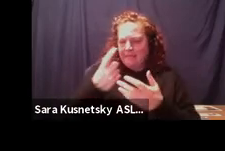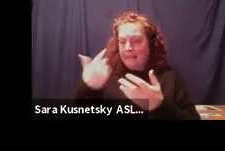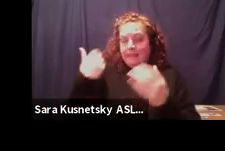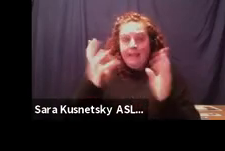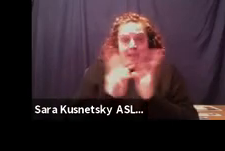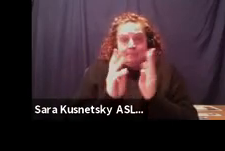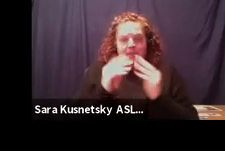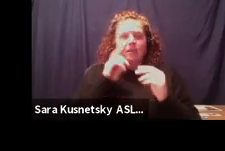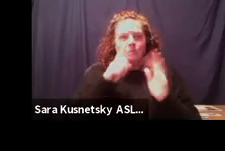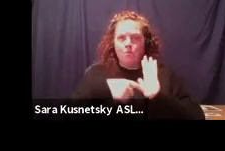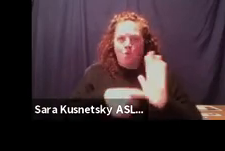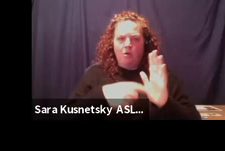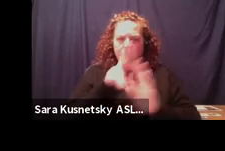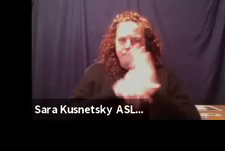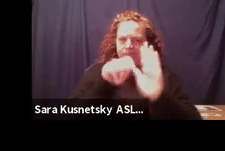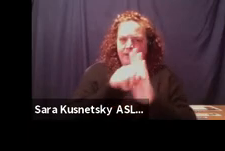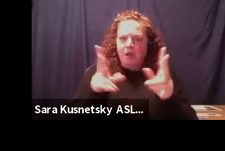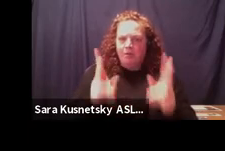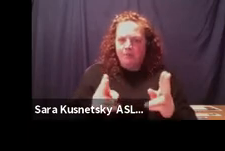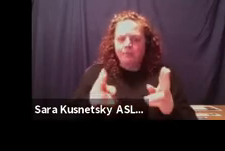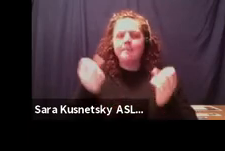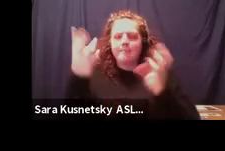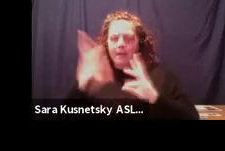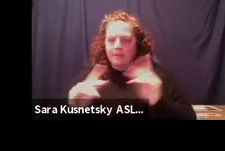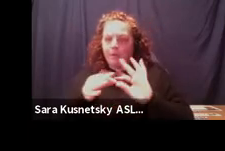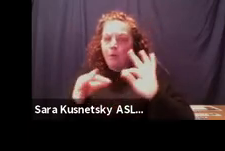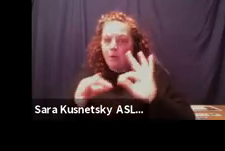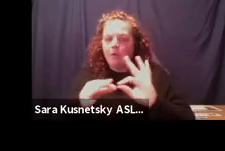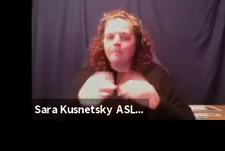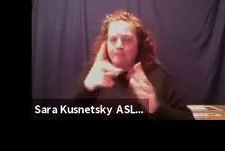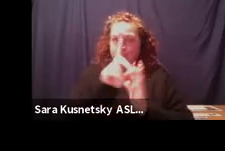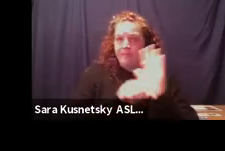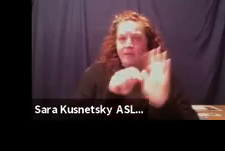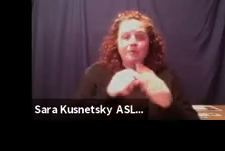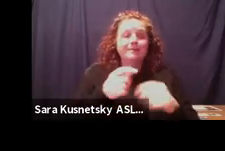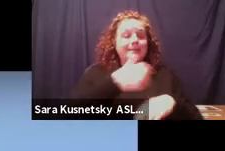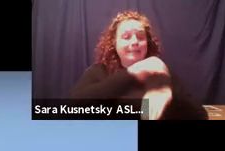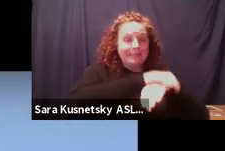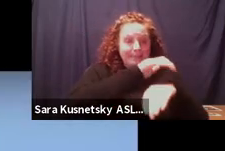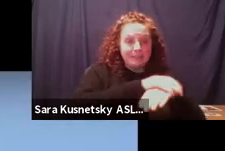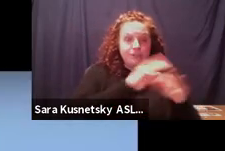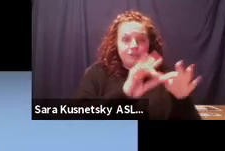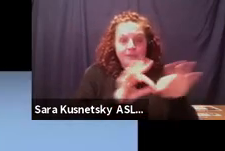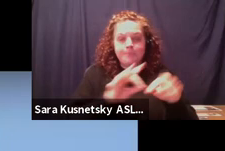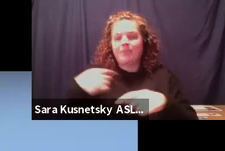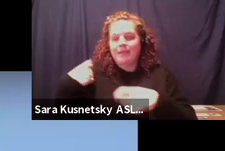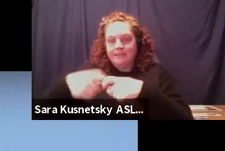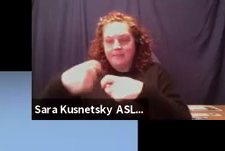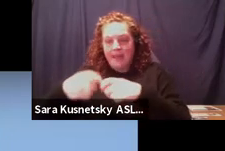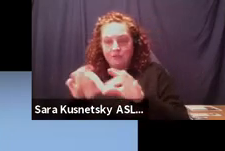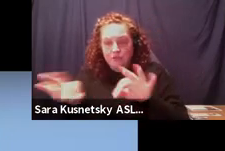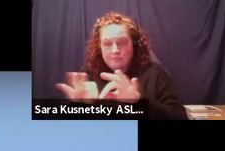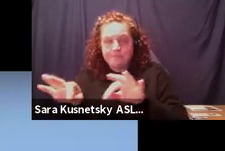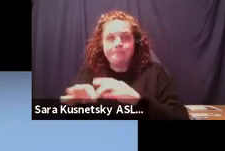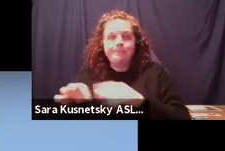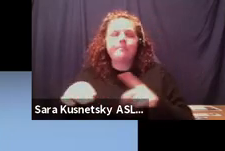you commented on this afterward. The video is available in both English and Spanish, and you can find much more